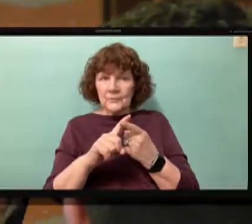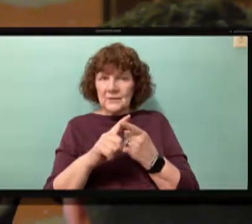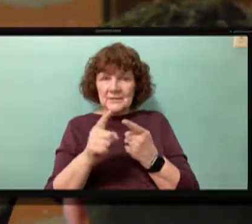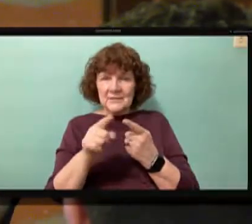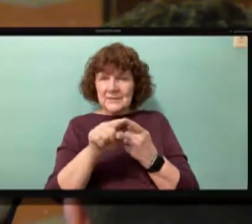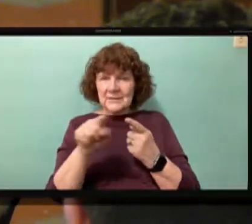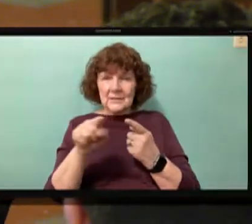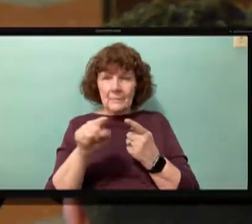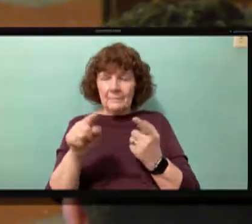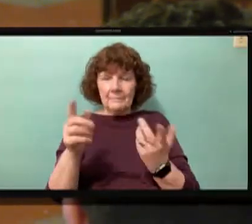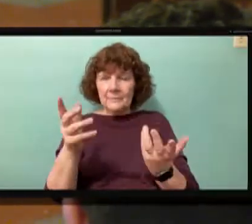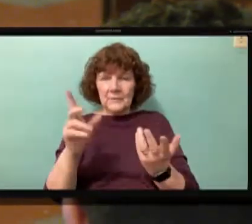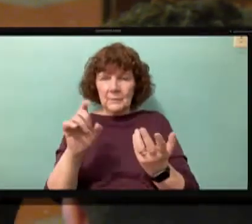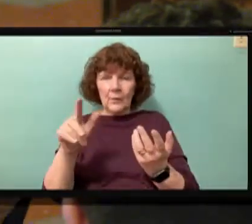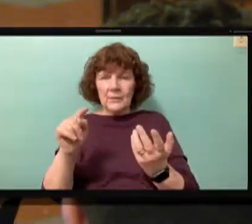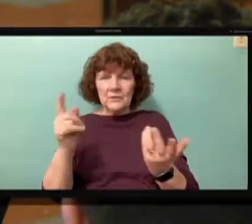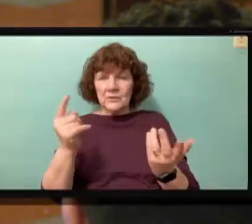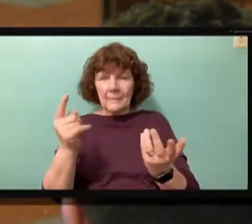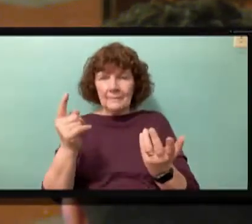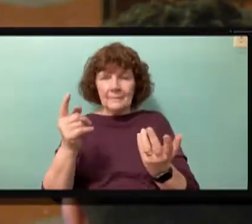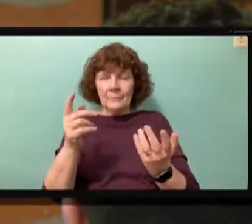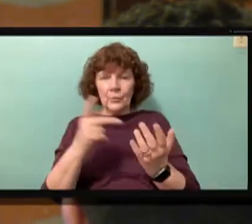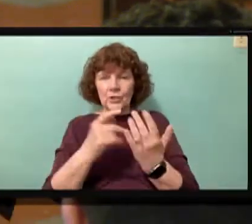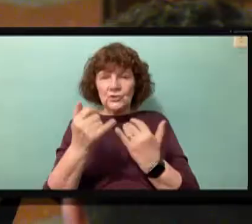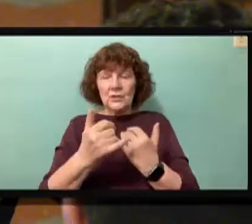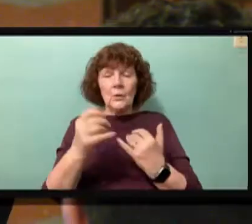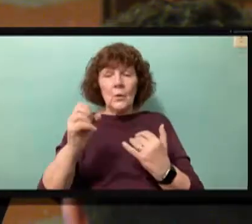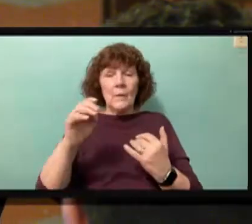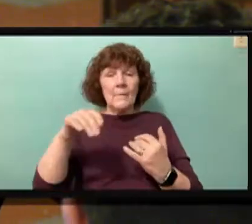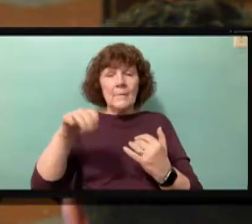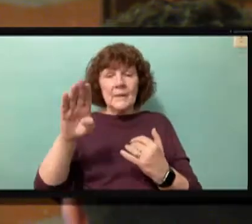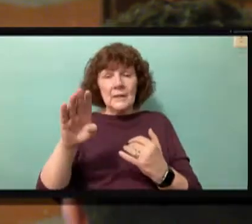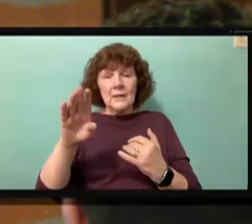OMB would consult Mar Dussel, who we've hired as our